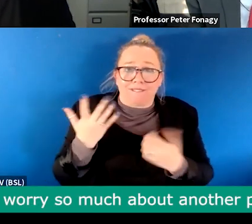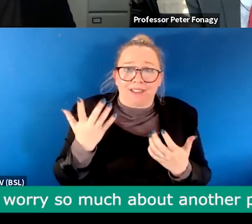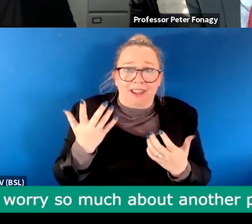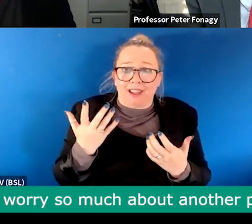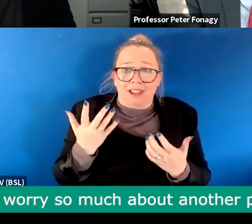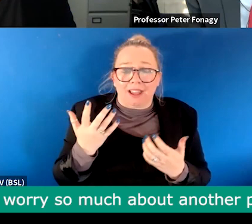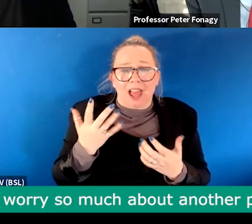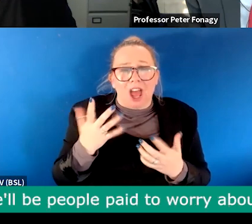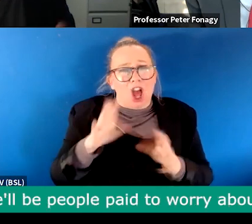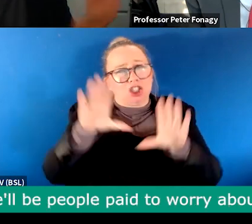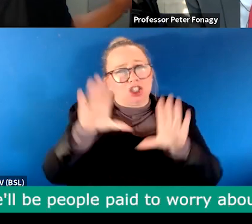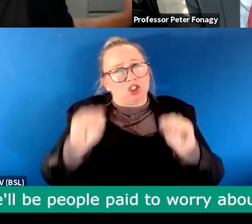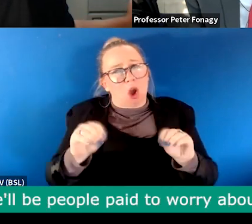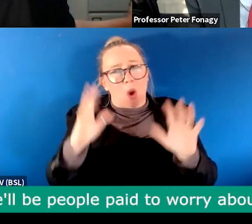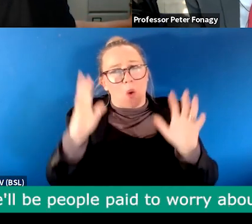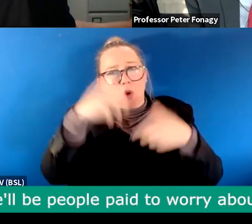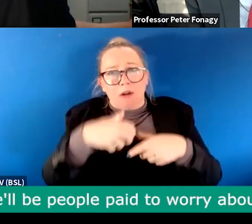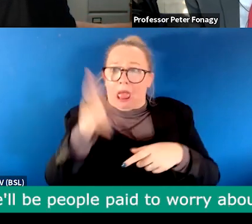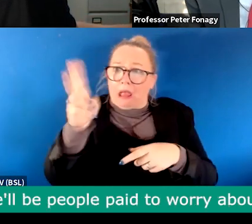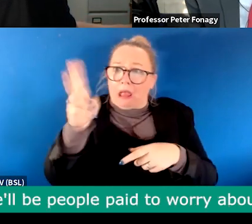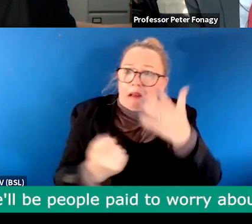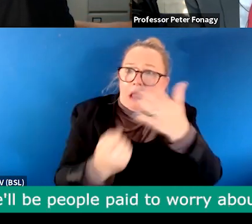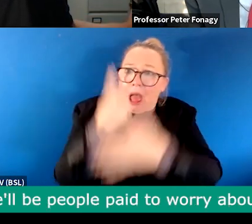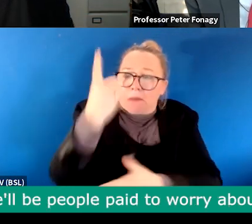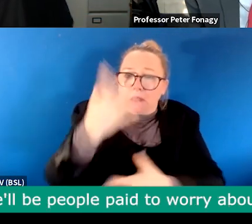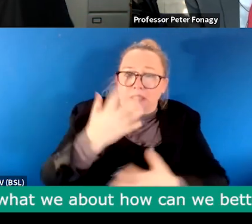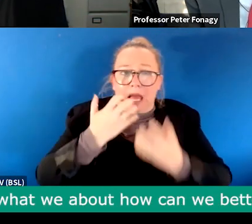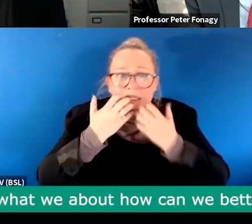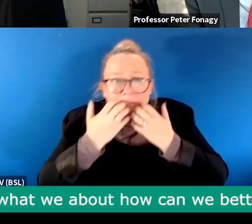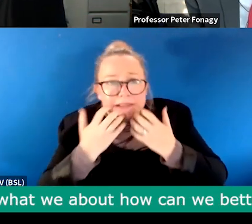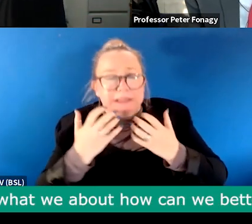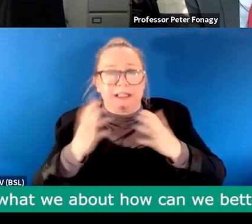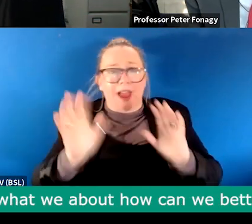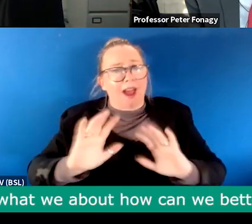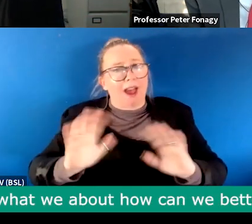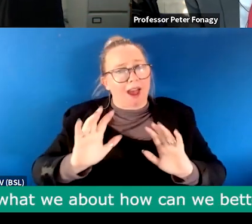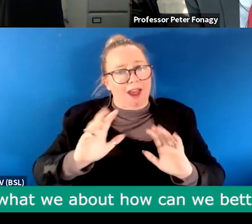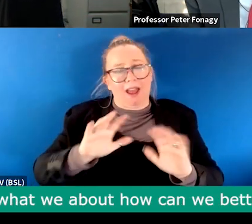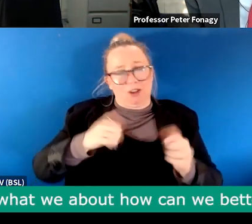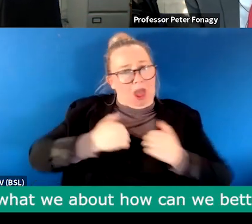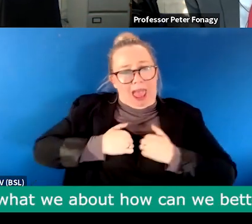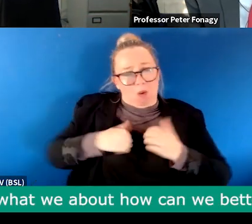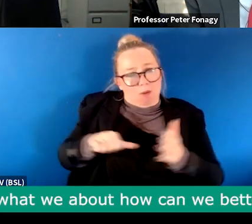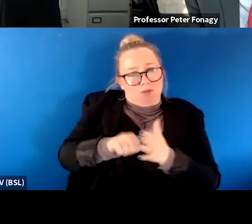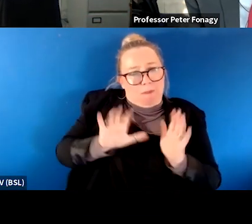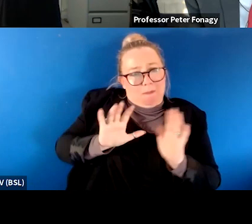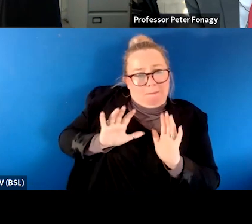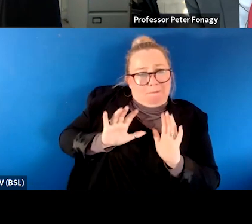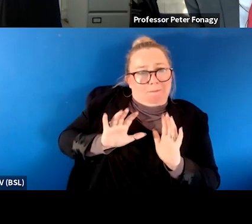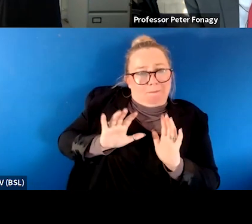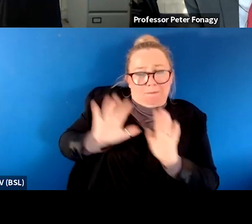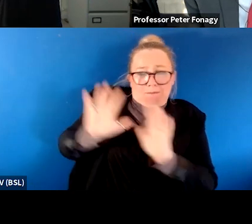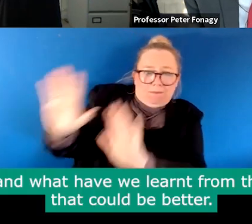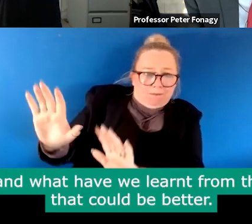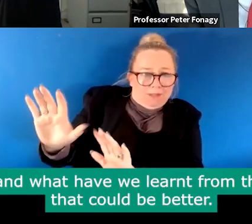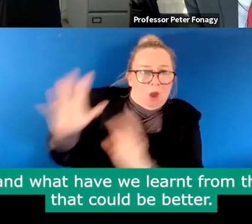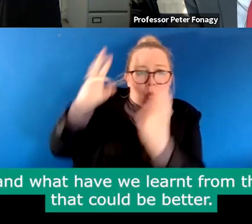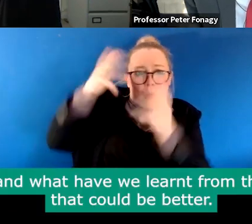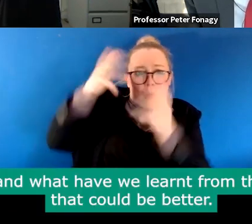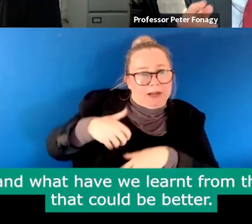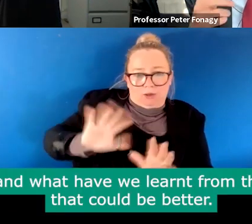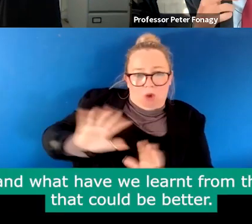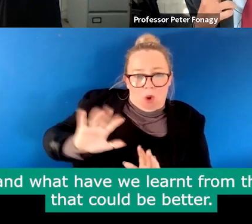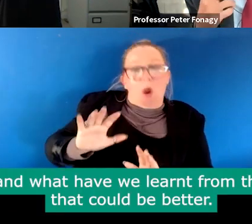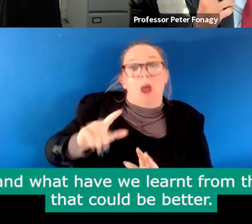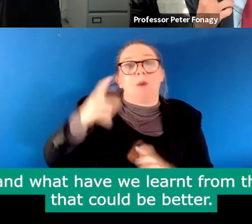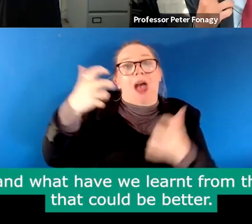much about another pandemic. There'll be people paid to worry about that, but worry about how can we better live, and what have we